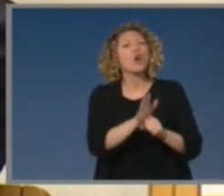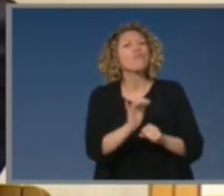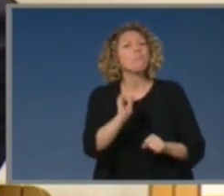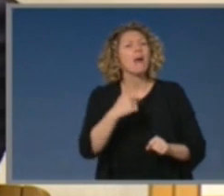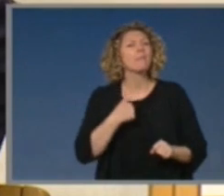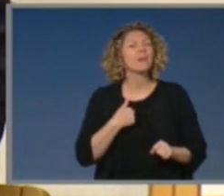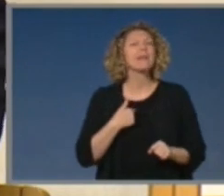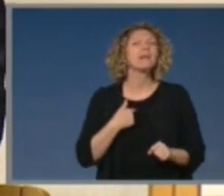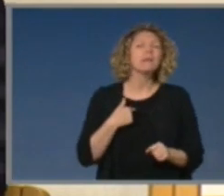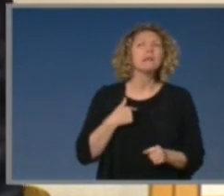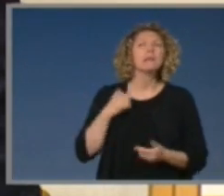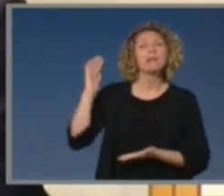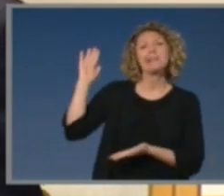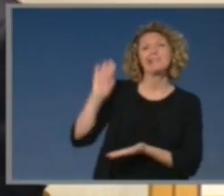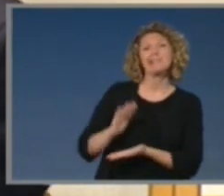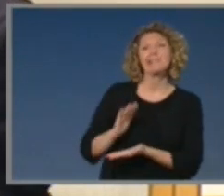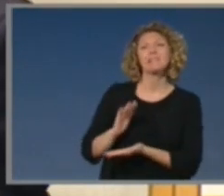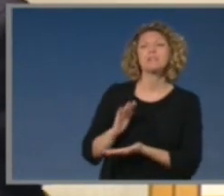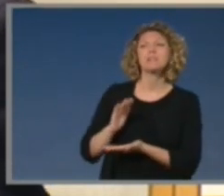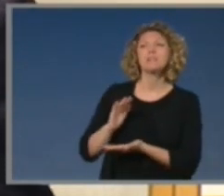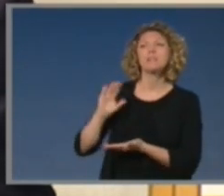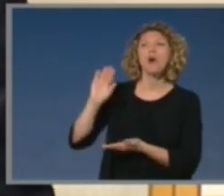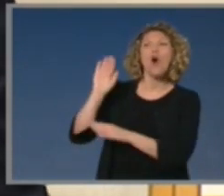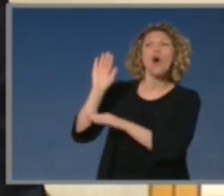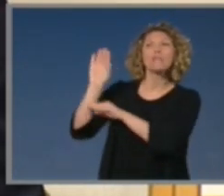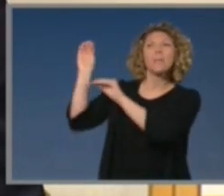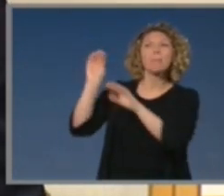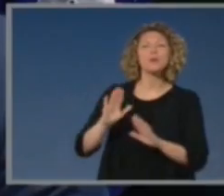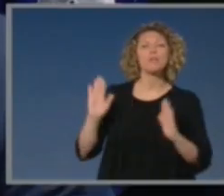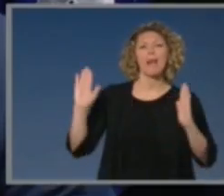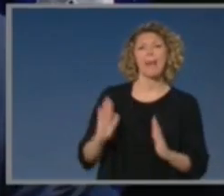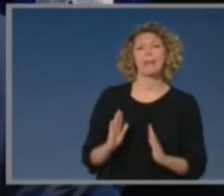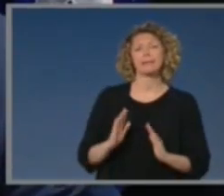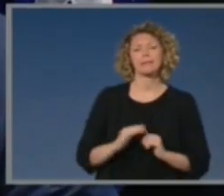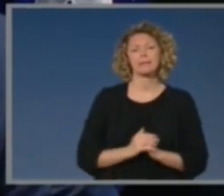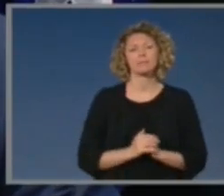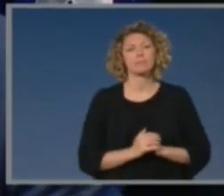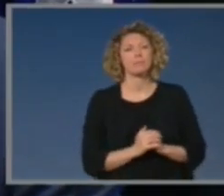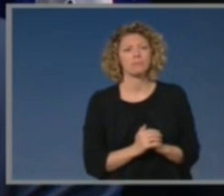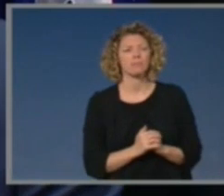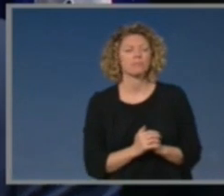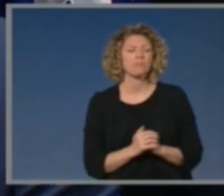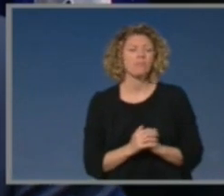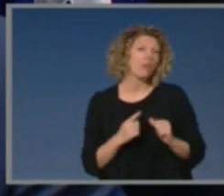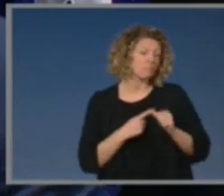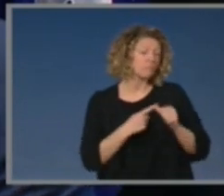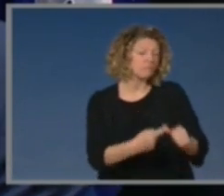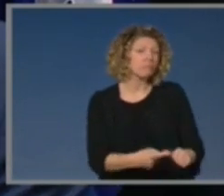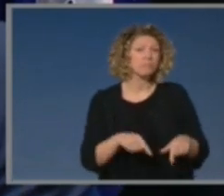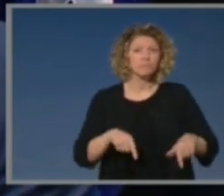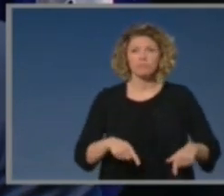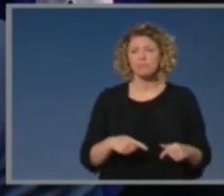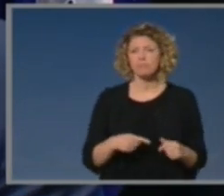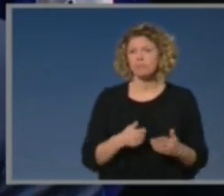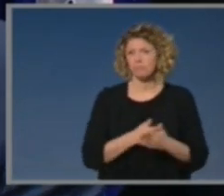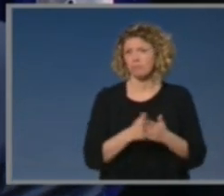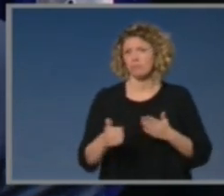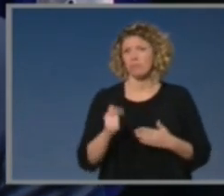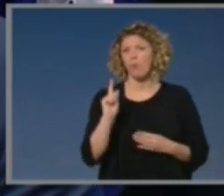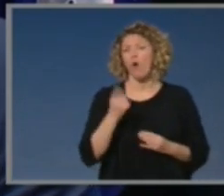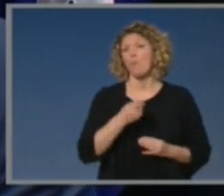accept lower net overseas migration every year? Well, you know the government's policy on permanent migration, and that is it's got a cap at